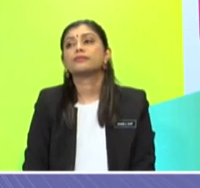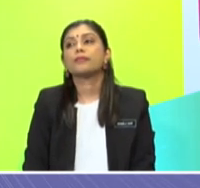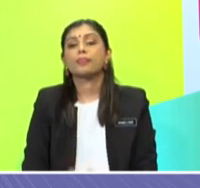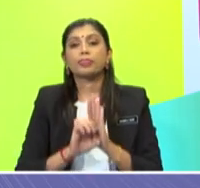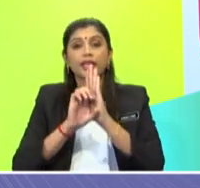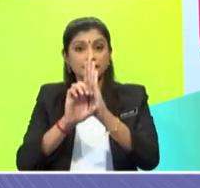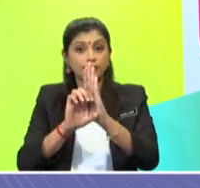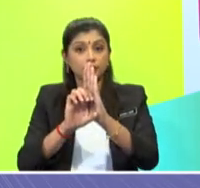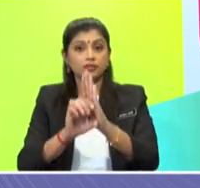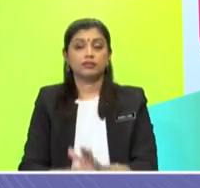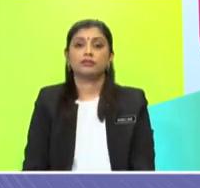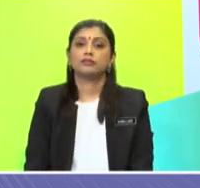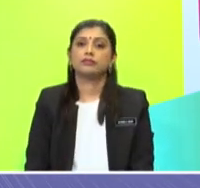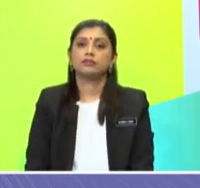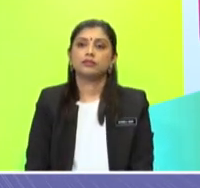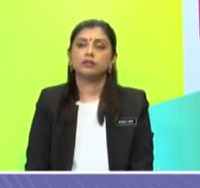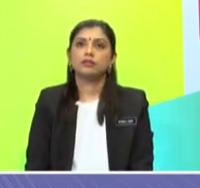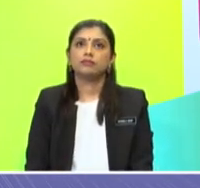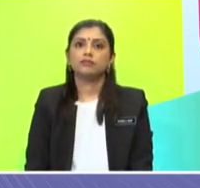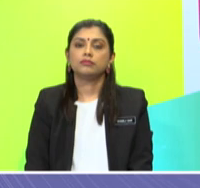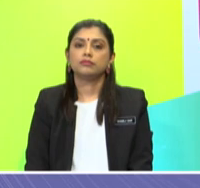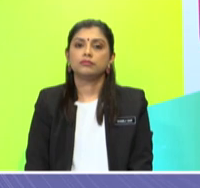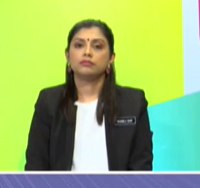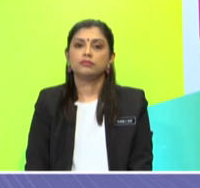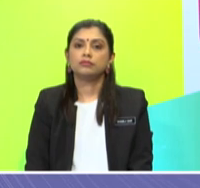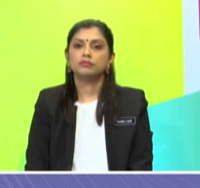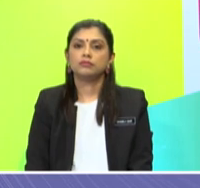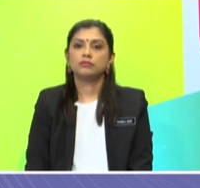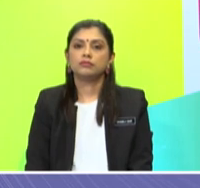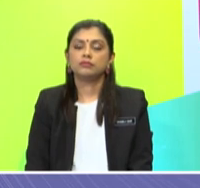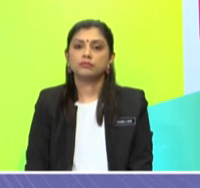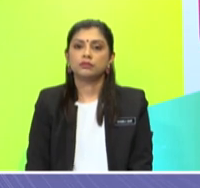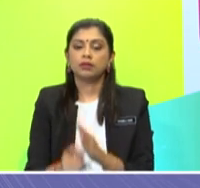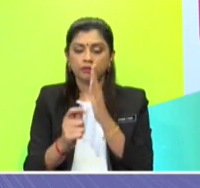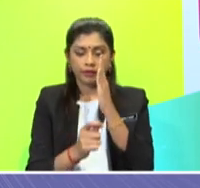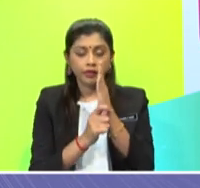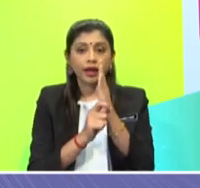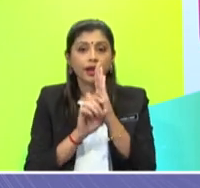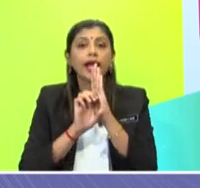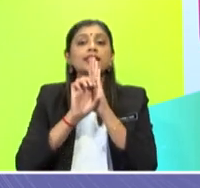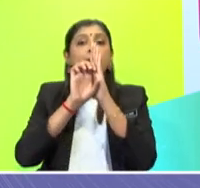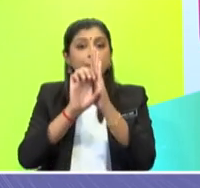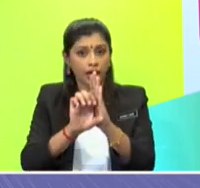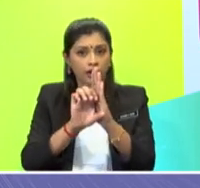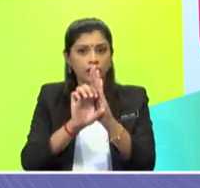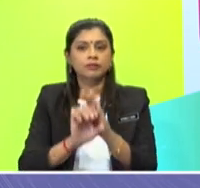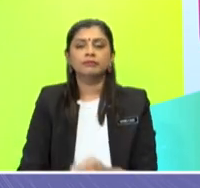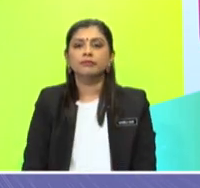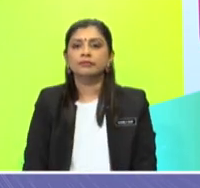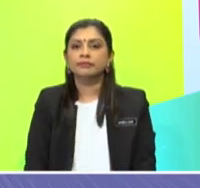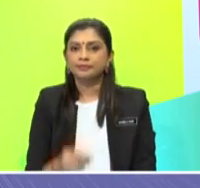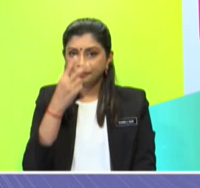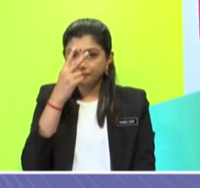example. Well, how would you write your example, Sean? Easy. Look at the slide,